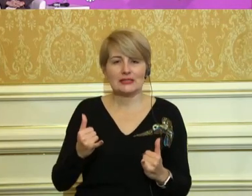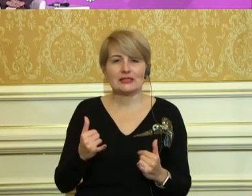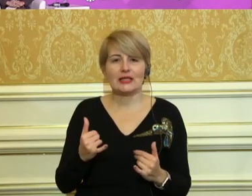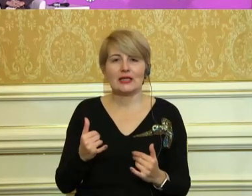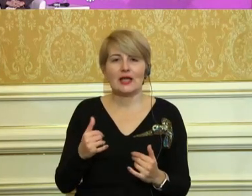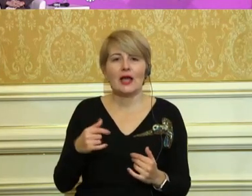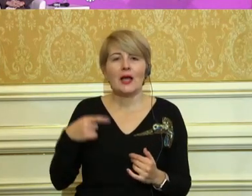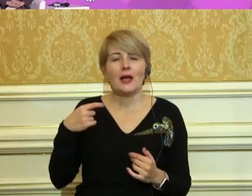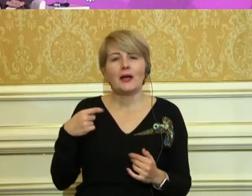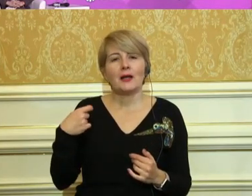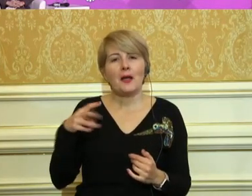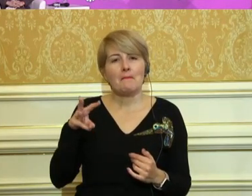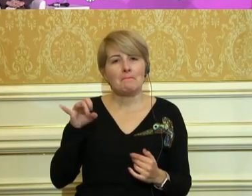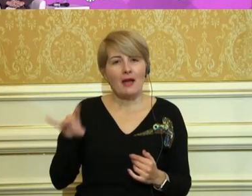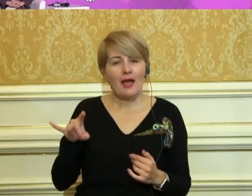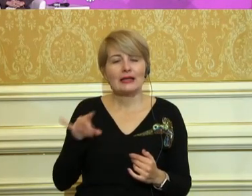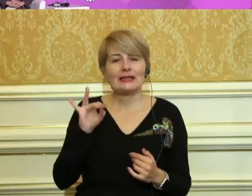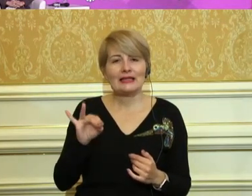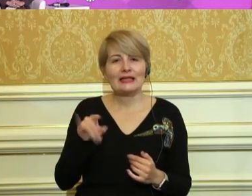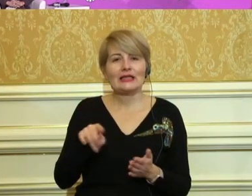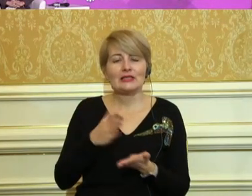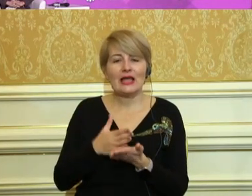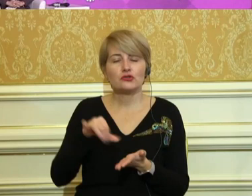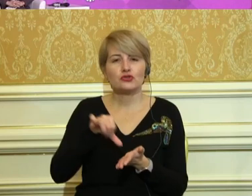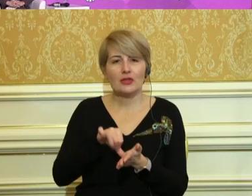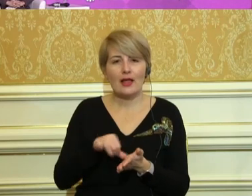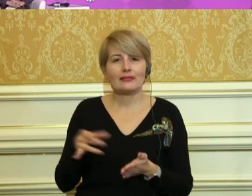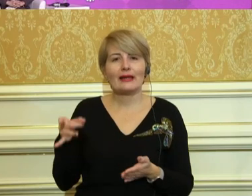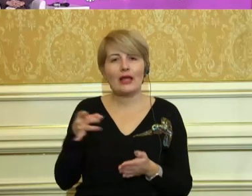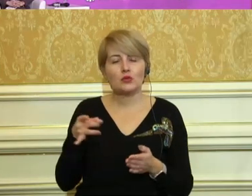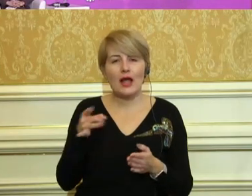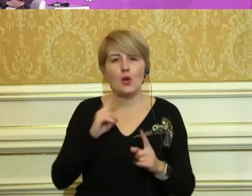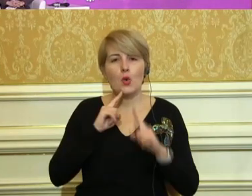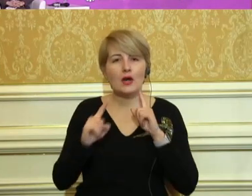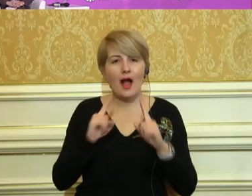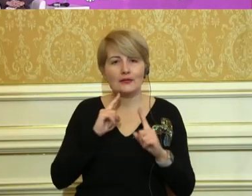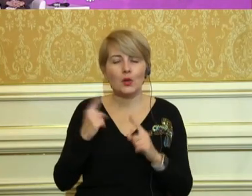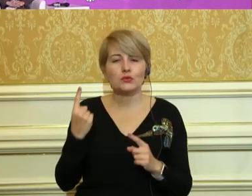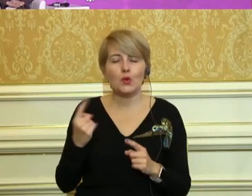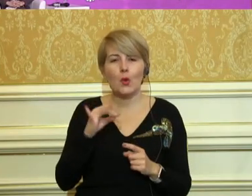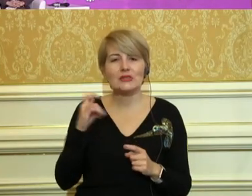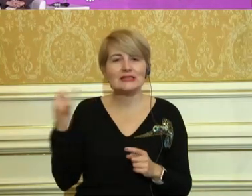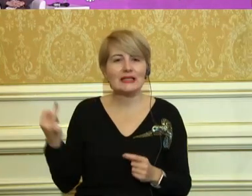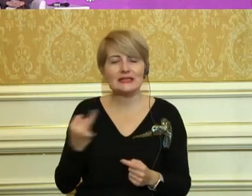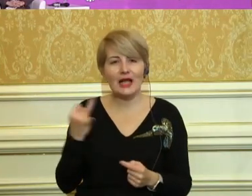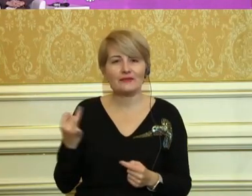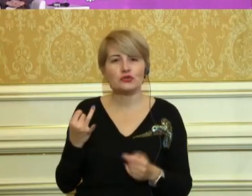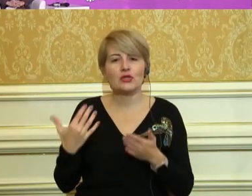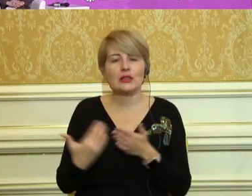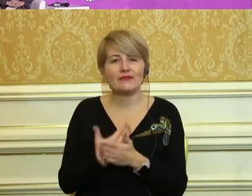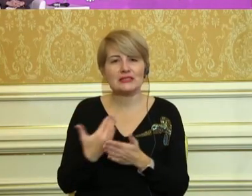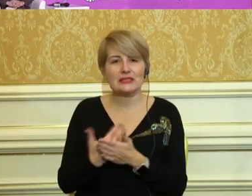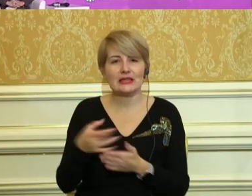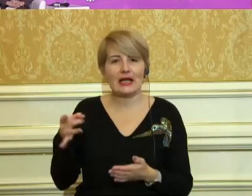honorable president of this federation. He is the member of the regional council of the